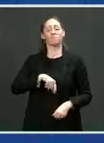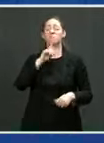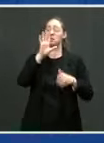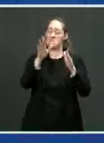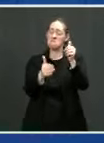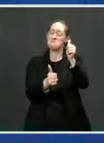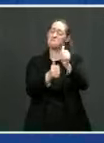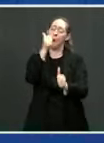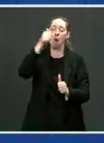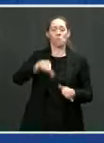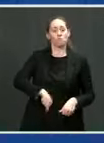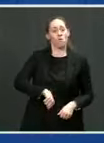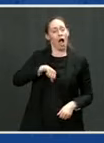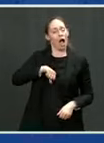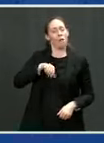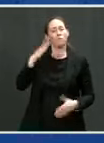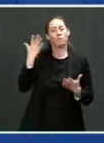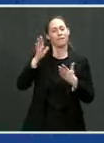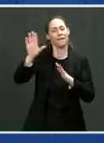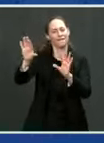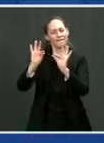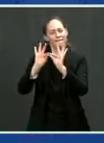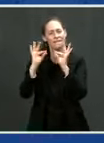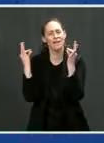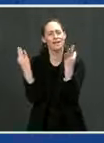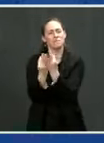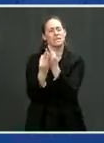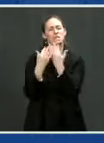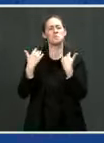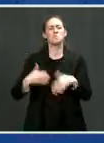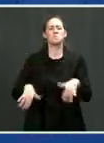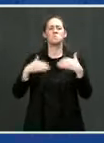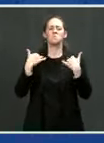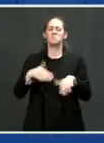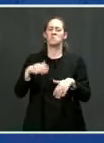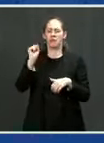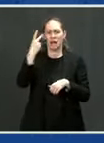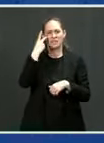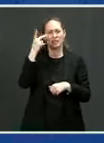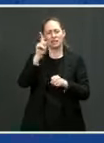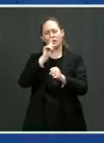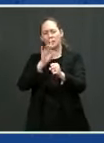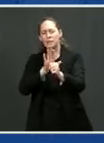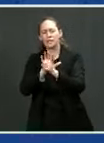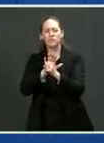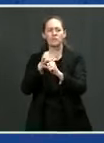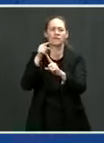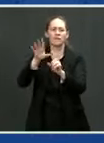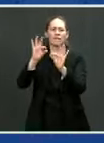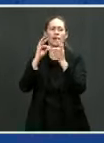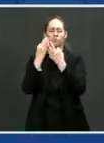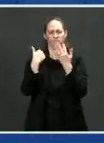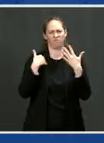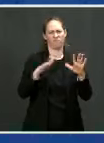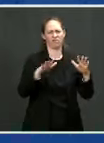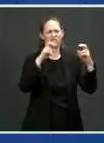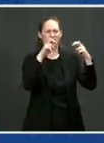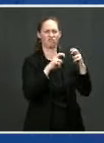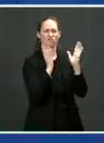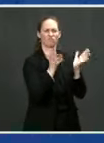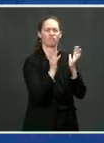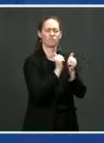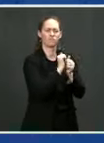His absolute devotion to his family was legendary. When I spoke to Janice's mother following the